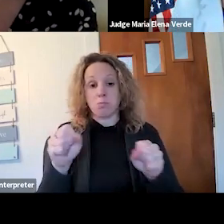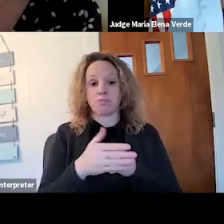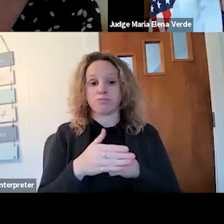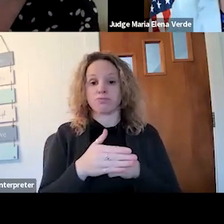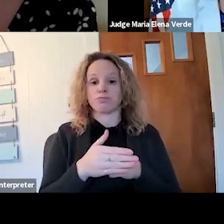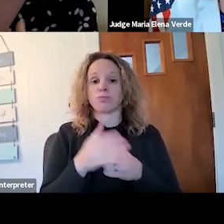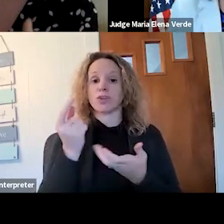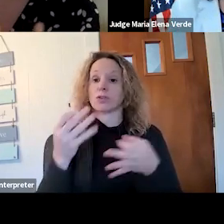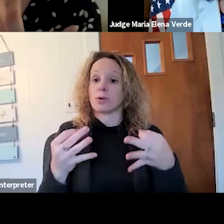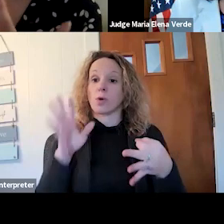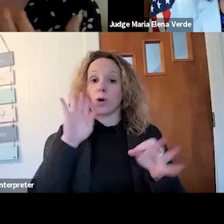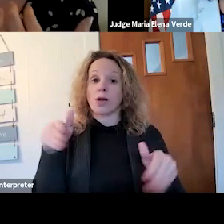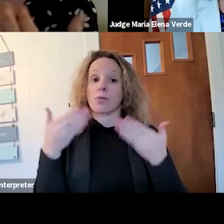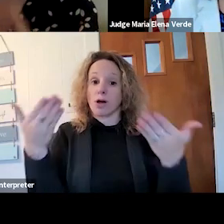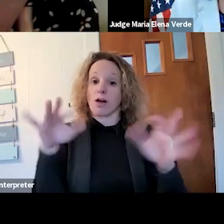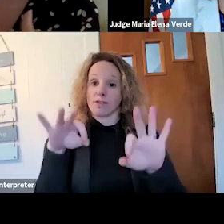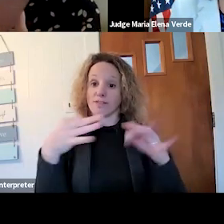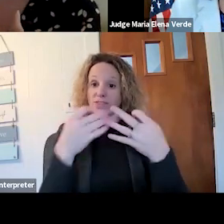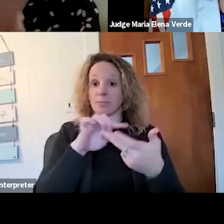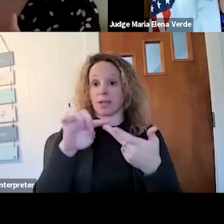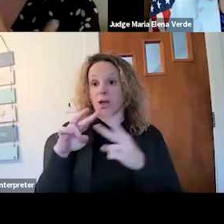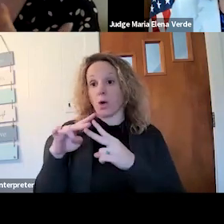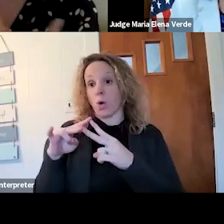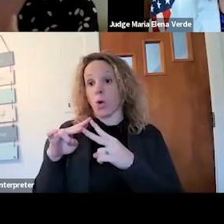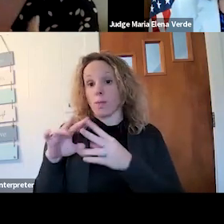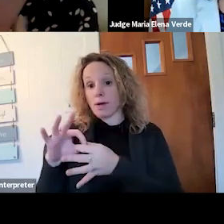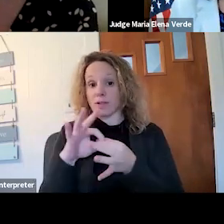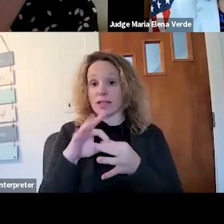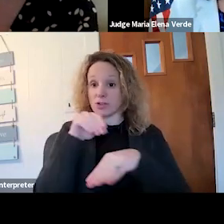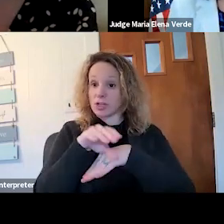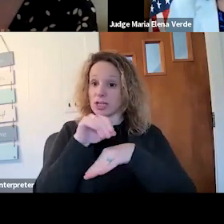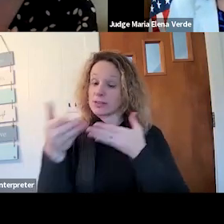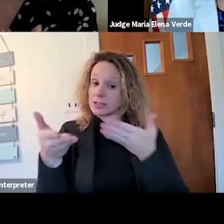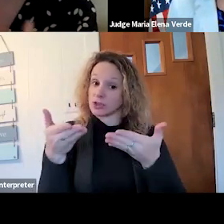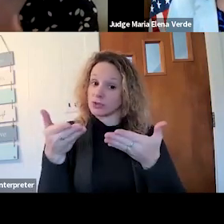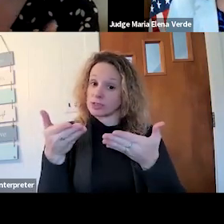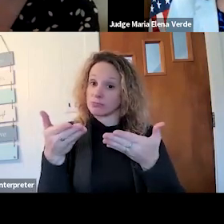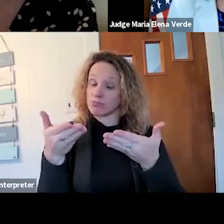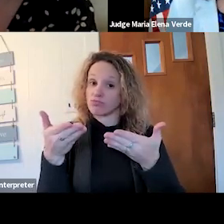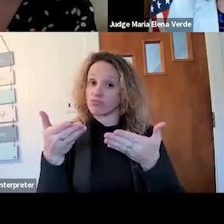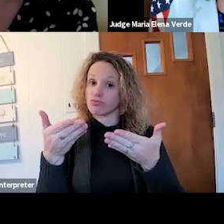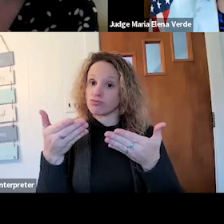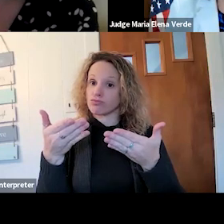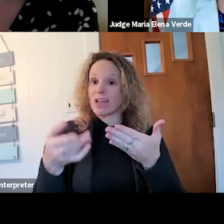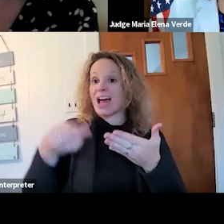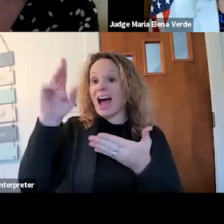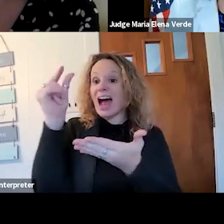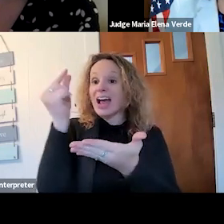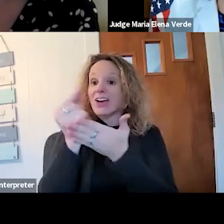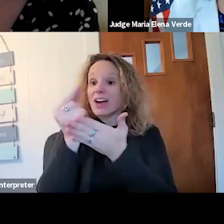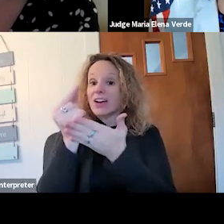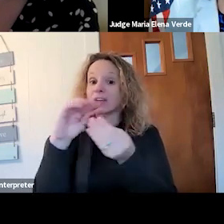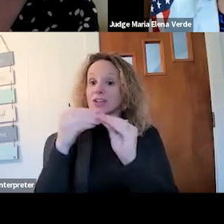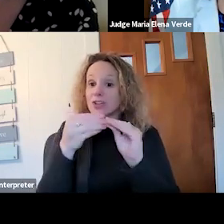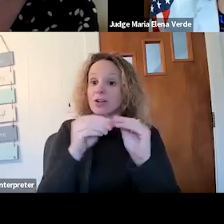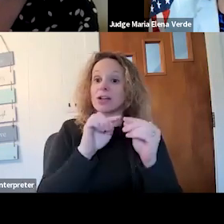that offered those family or couples relationship counseling services had both higher graduation rates and